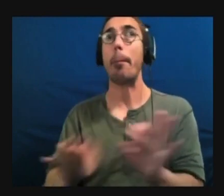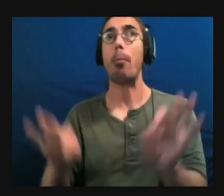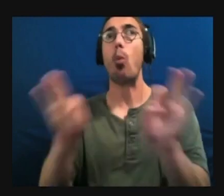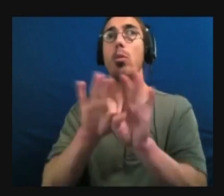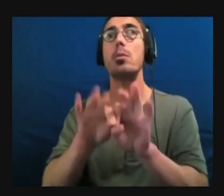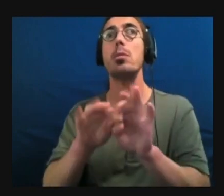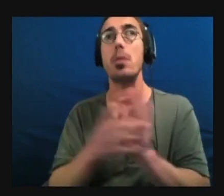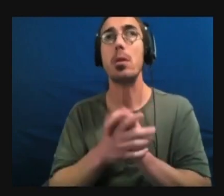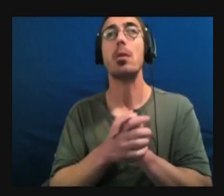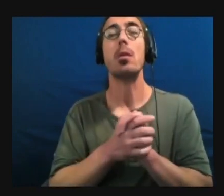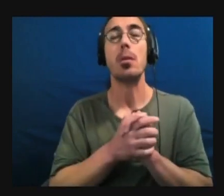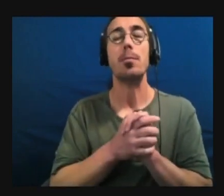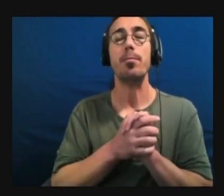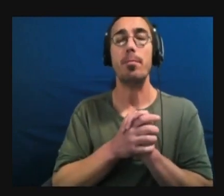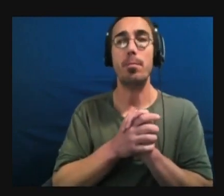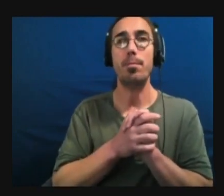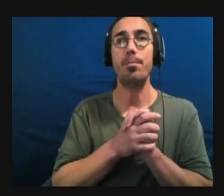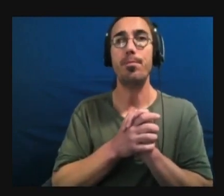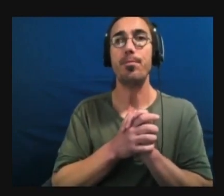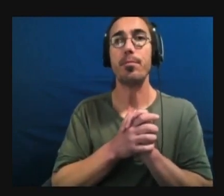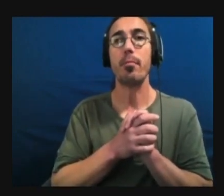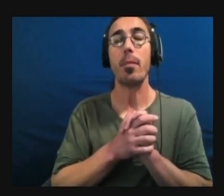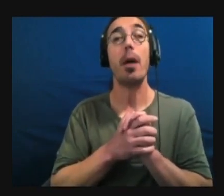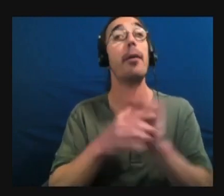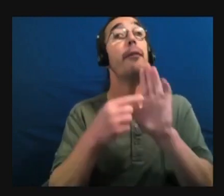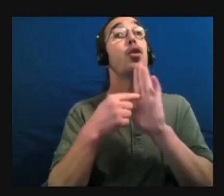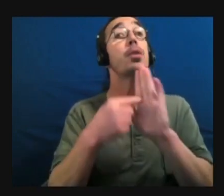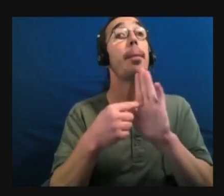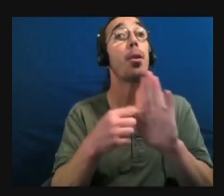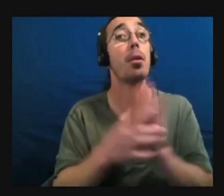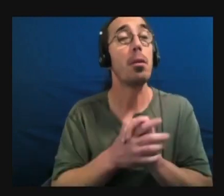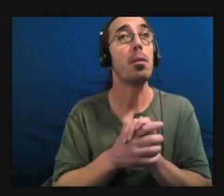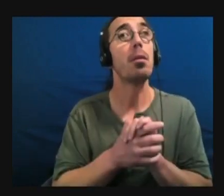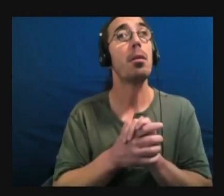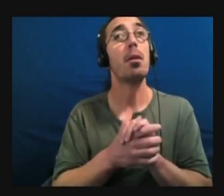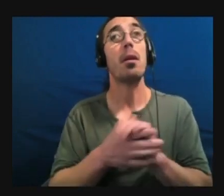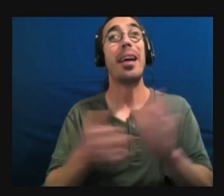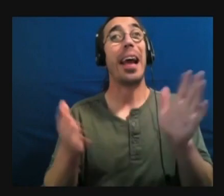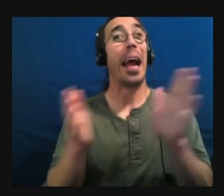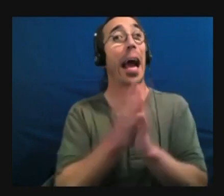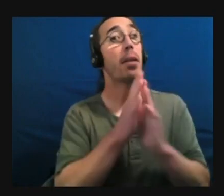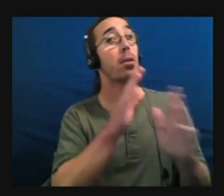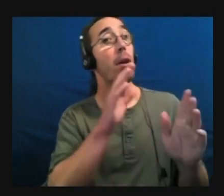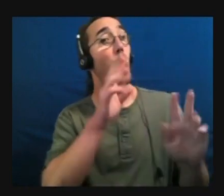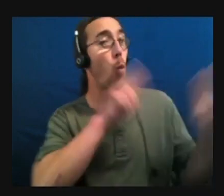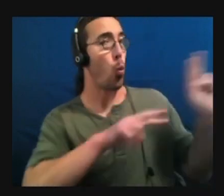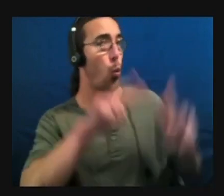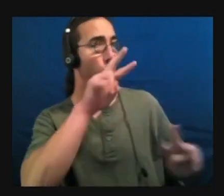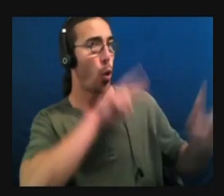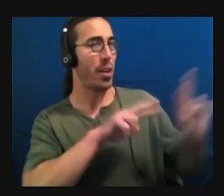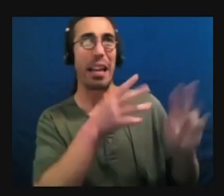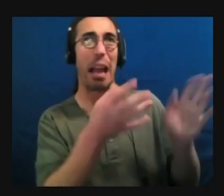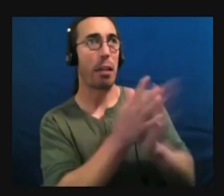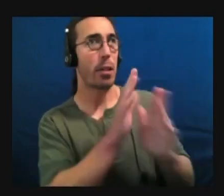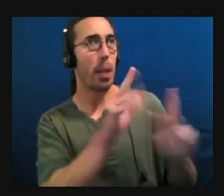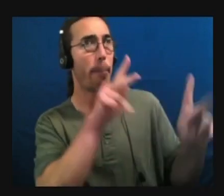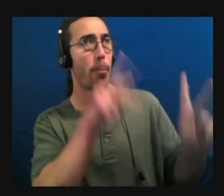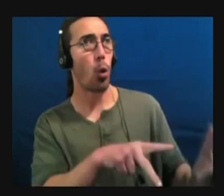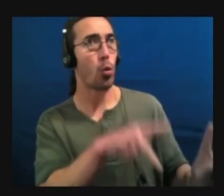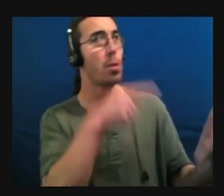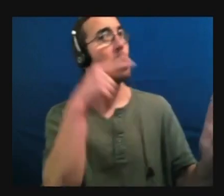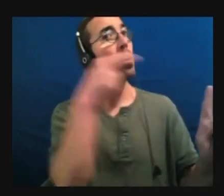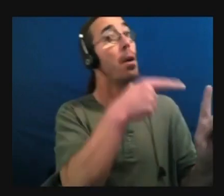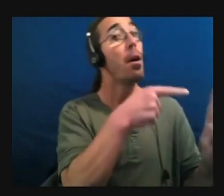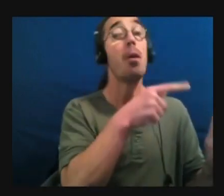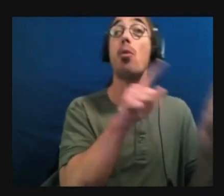So an example would be like asking the person, observing and asking the person if the